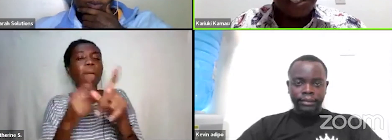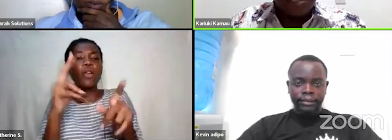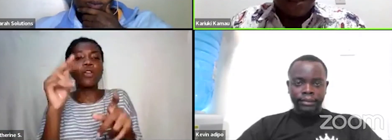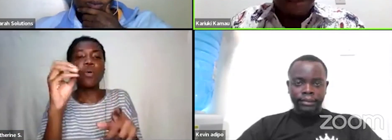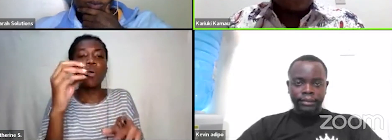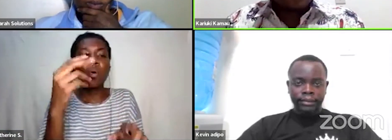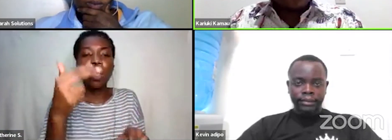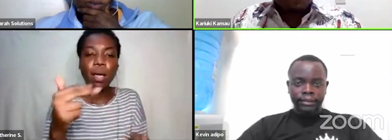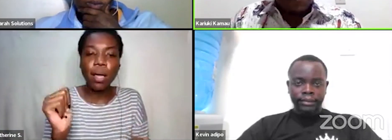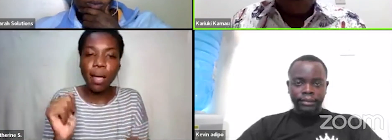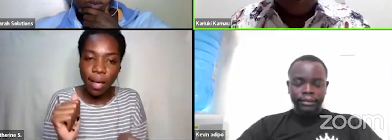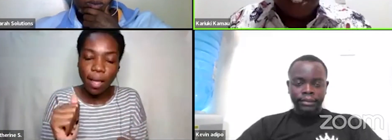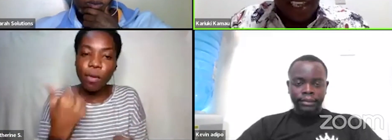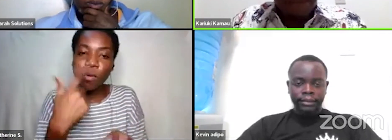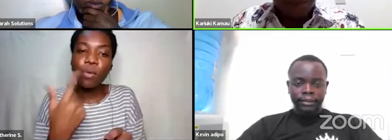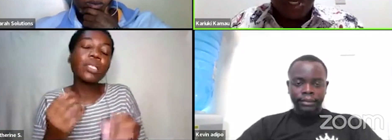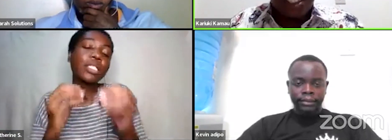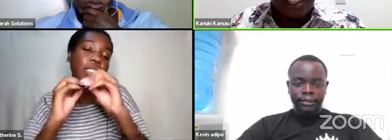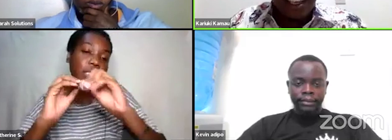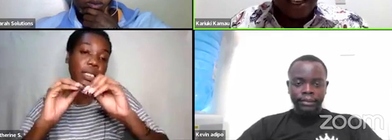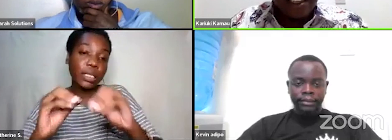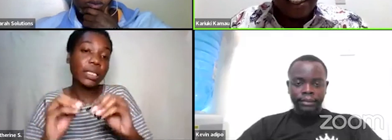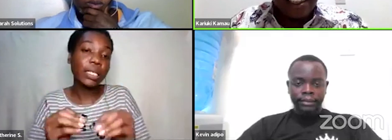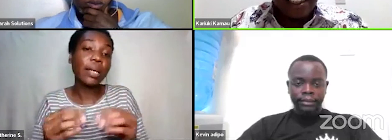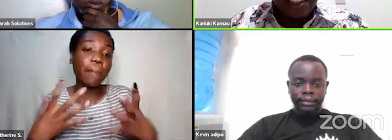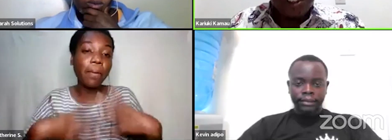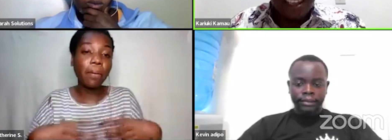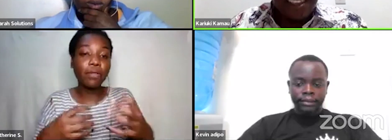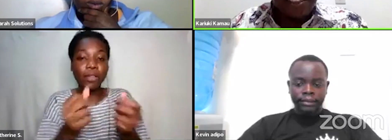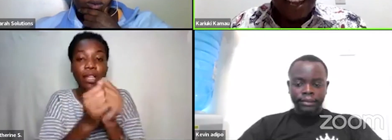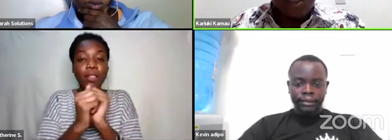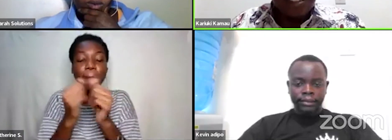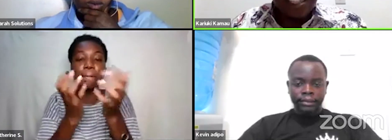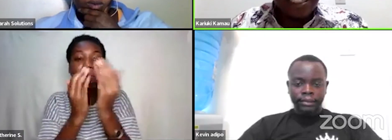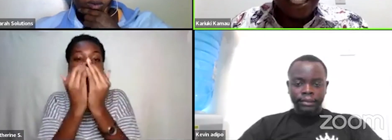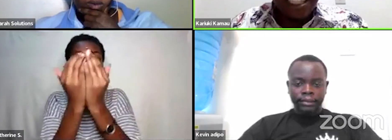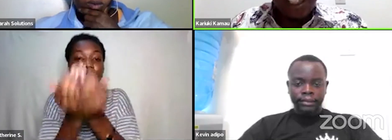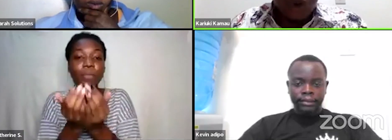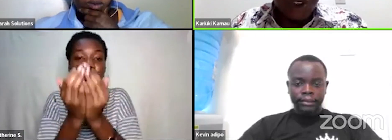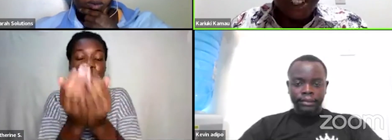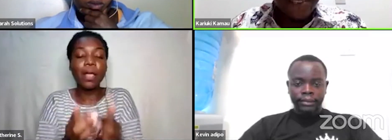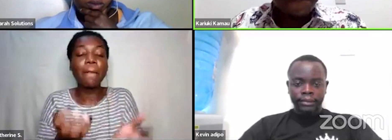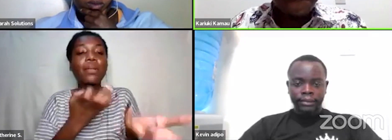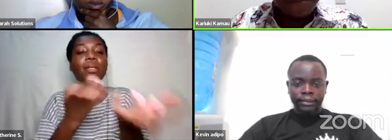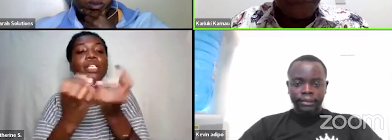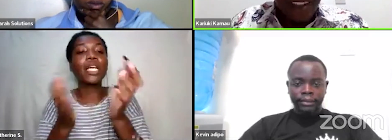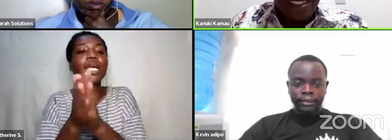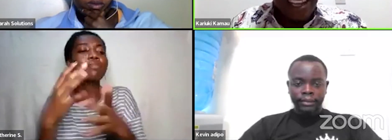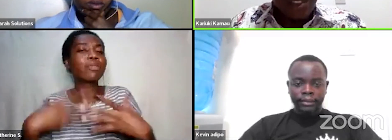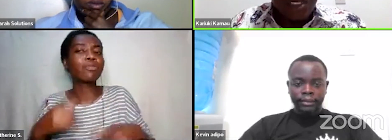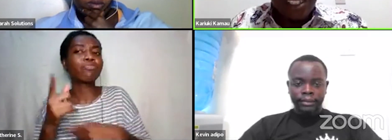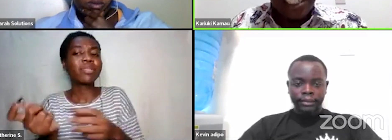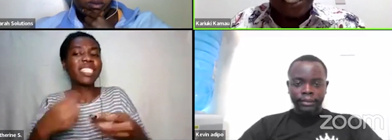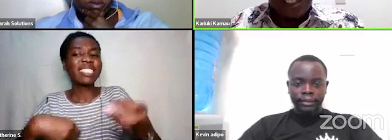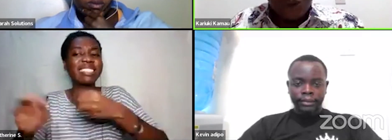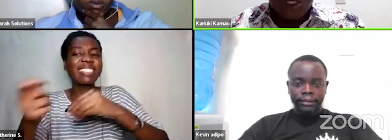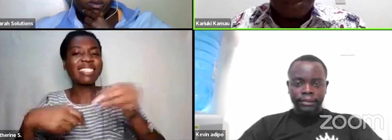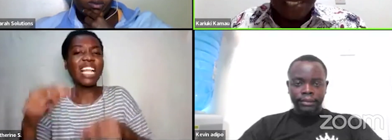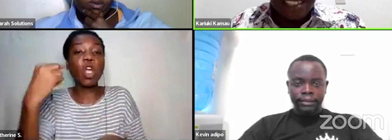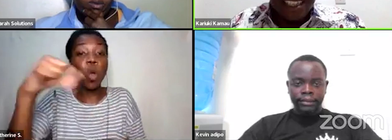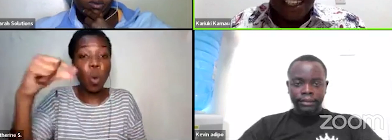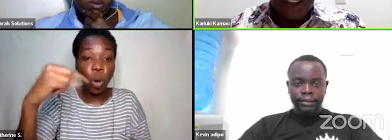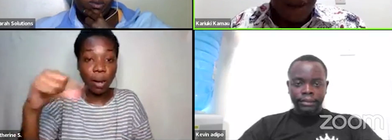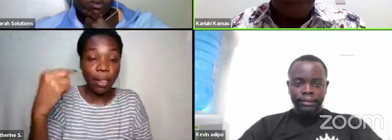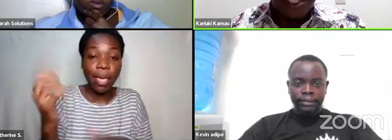people's business people's boats, and he was these guys were trading in gold. These guys were trading in gold,